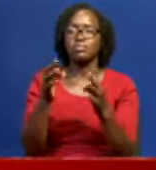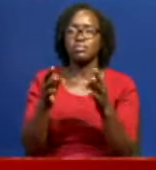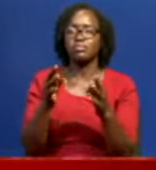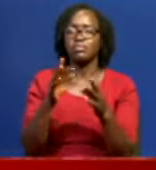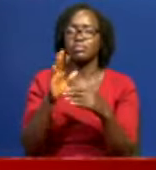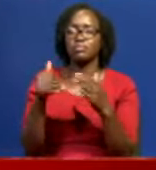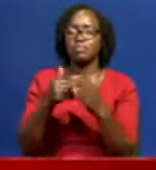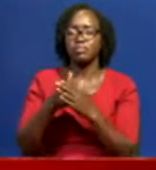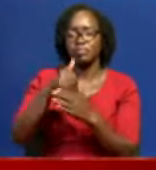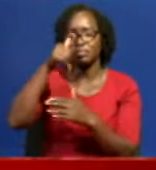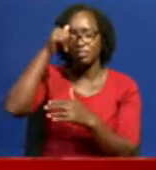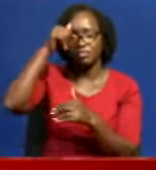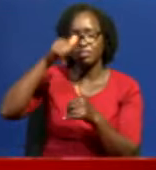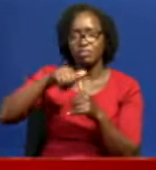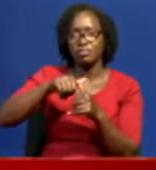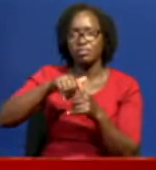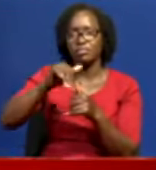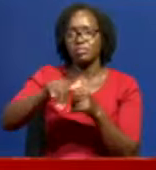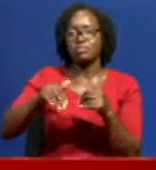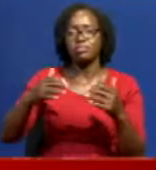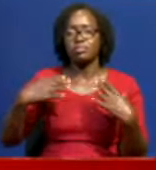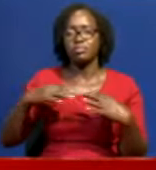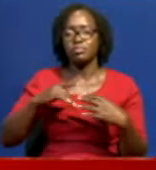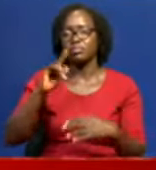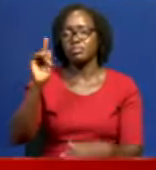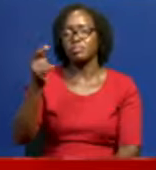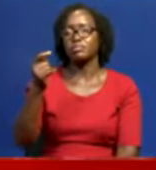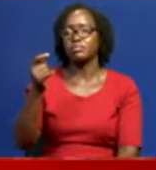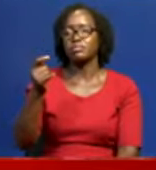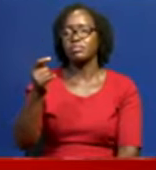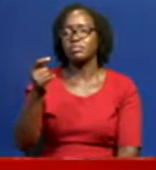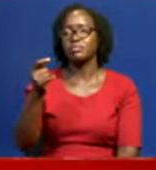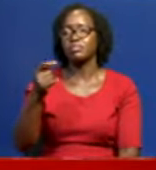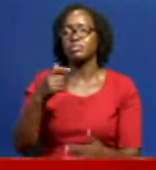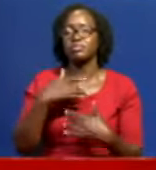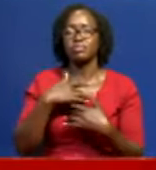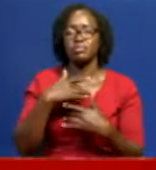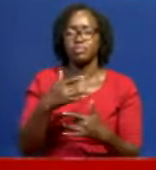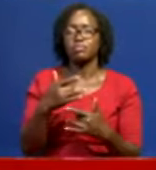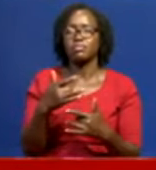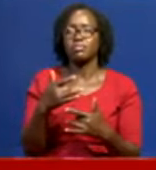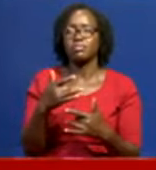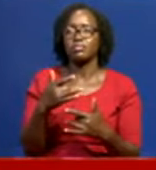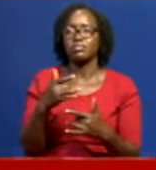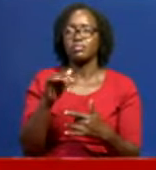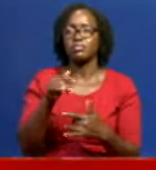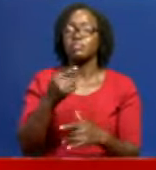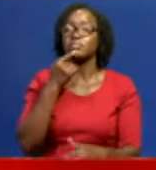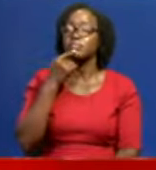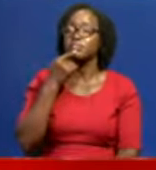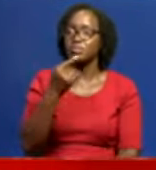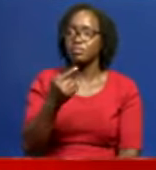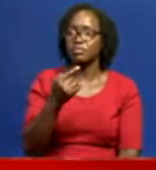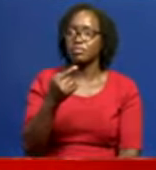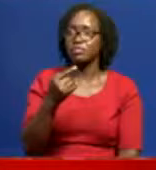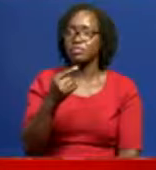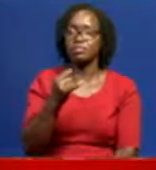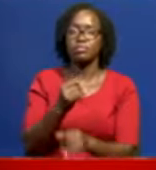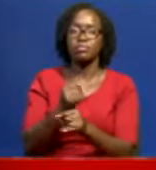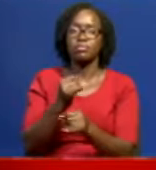all remember that the people of Kenya have interests that dictate our